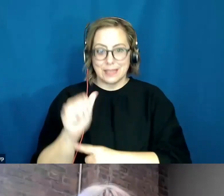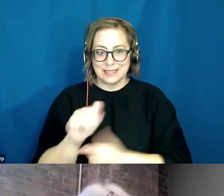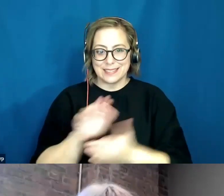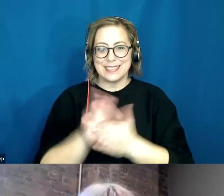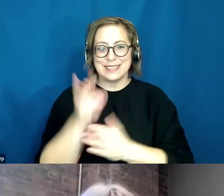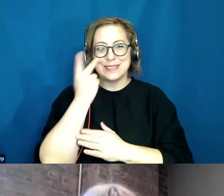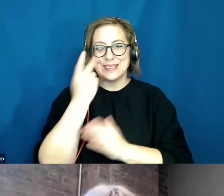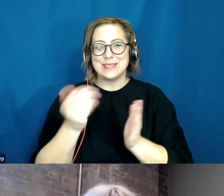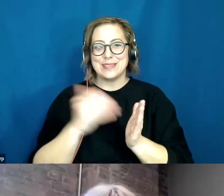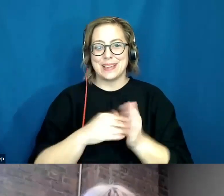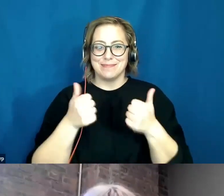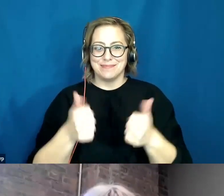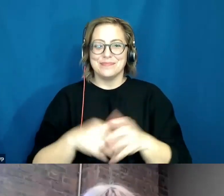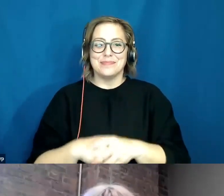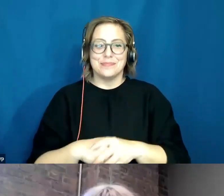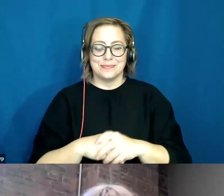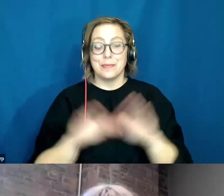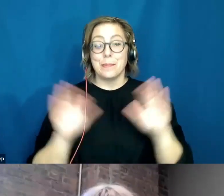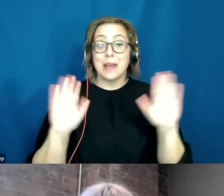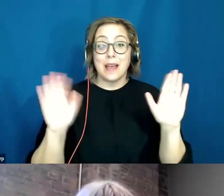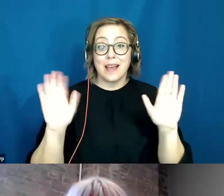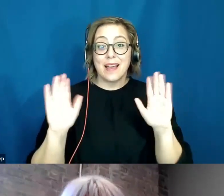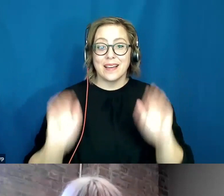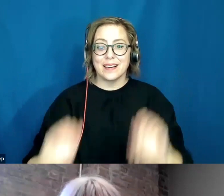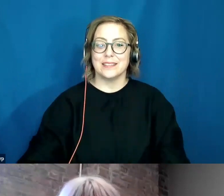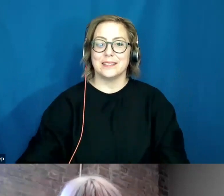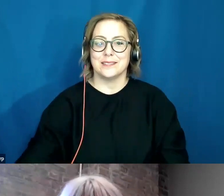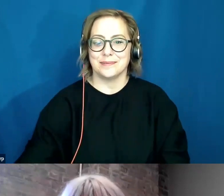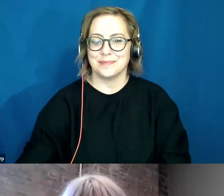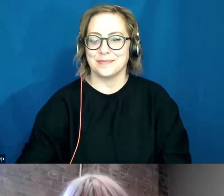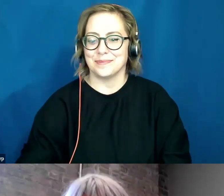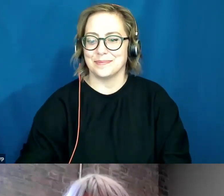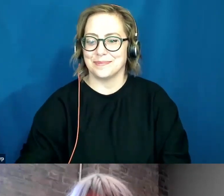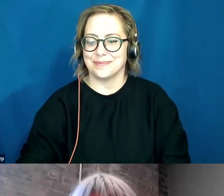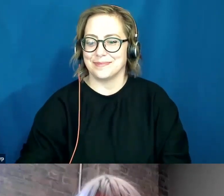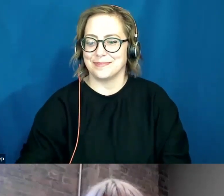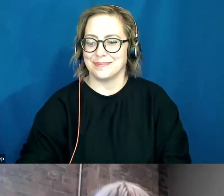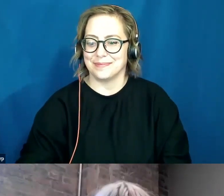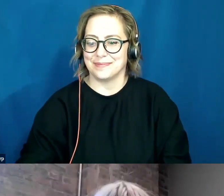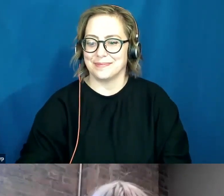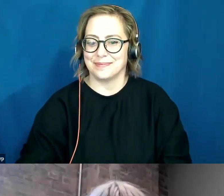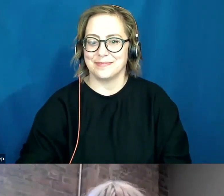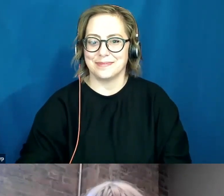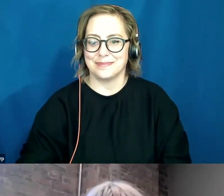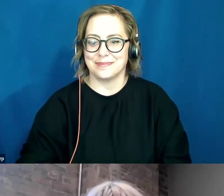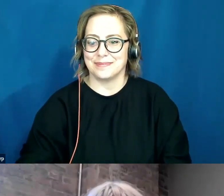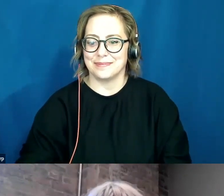again. Yeah. Goodbye, everyone. Bye. Thank you. Bye.